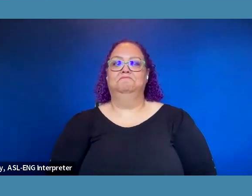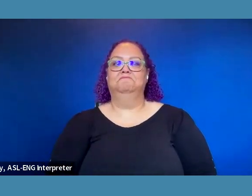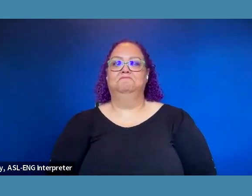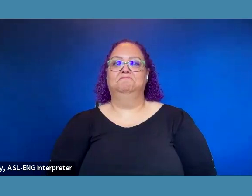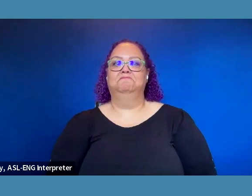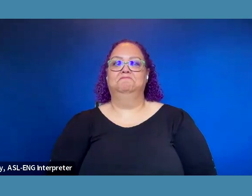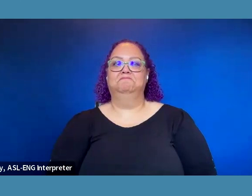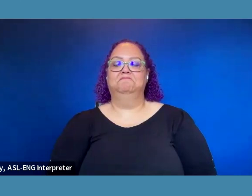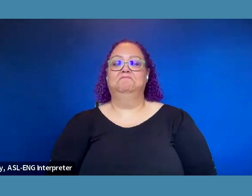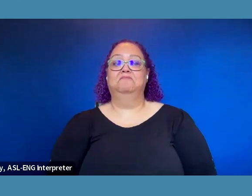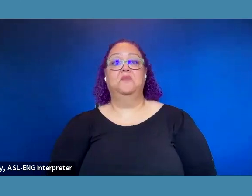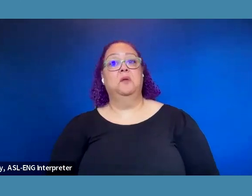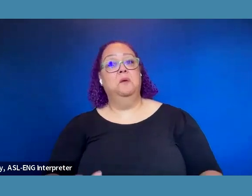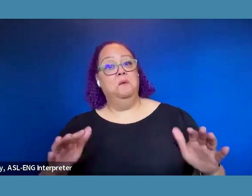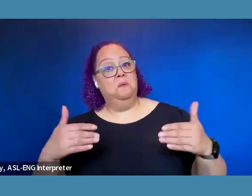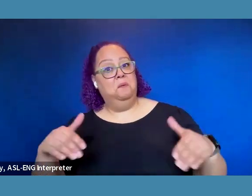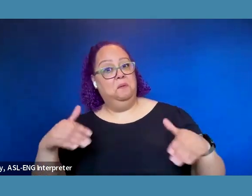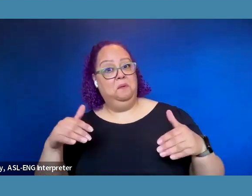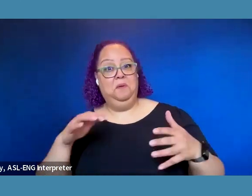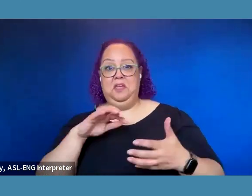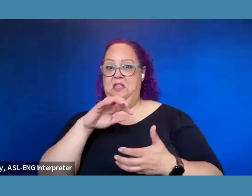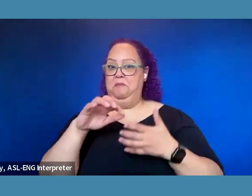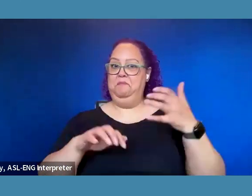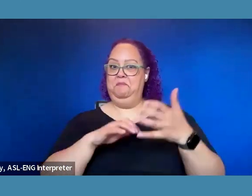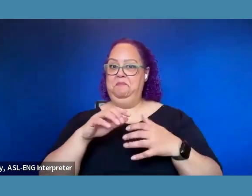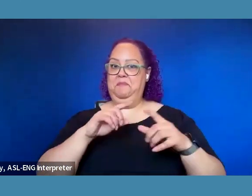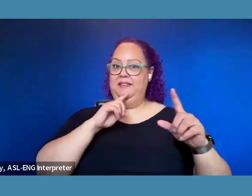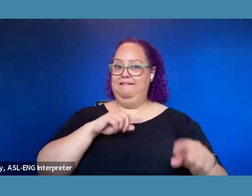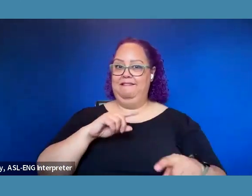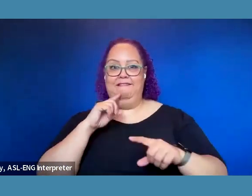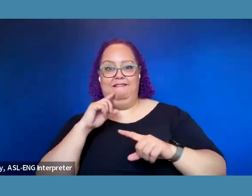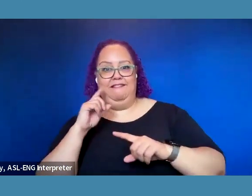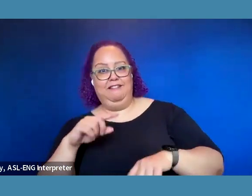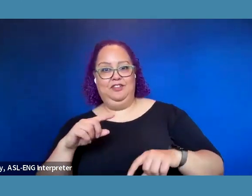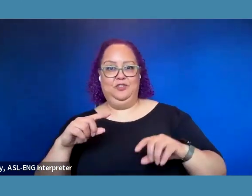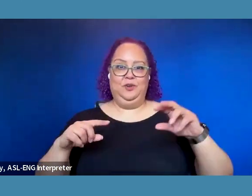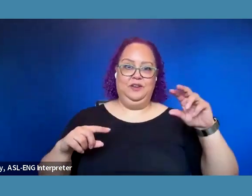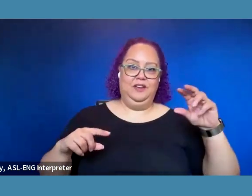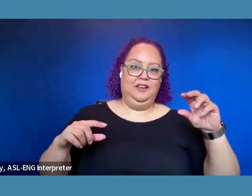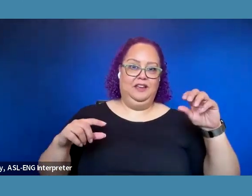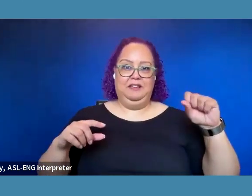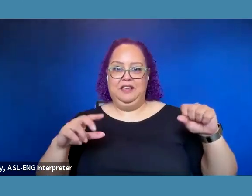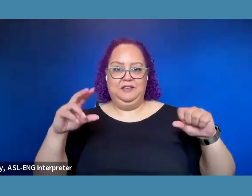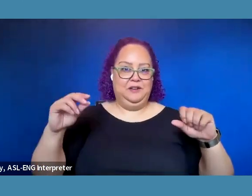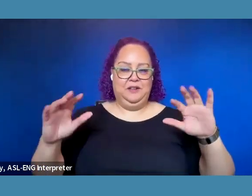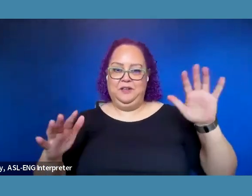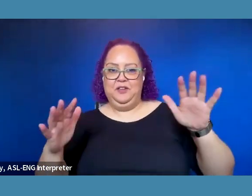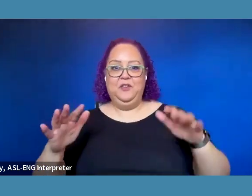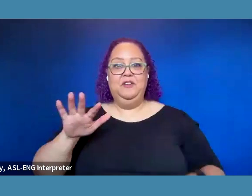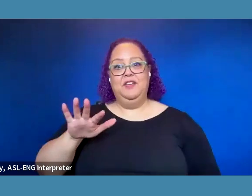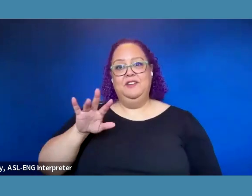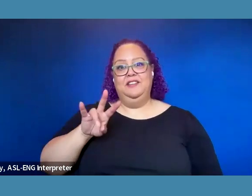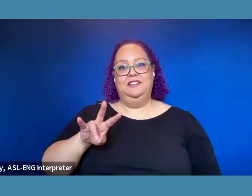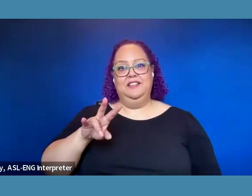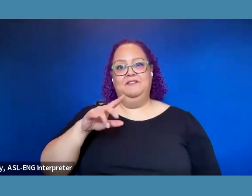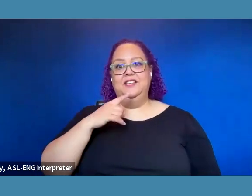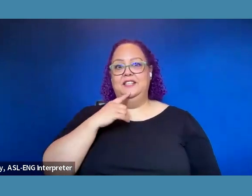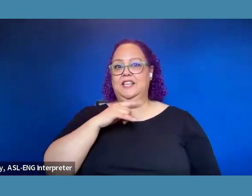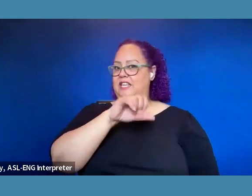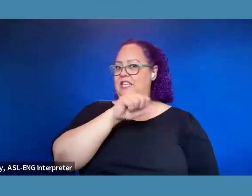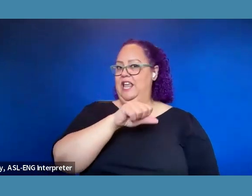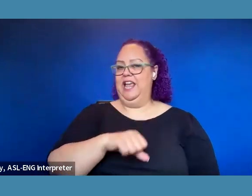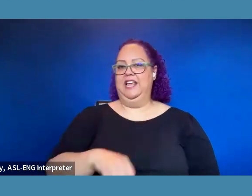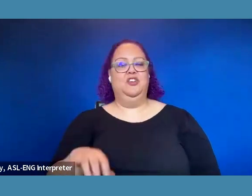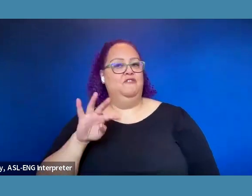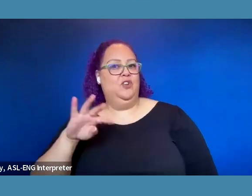So we have a little bit of a mixed bag. 57% of you say yes, 43%